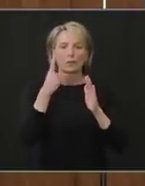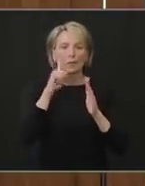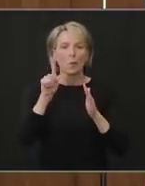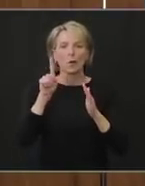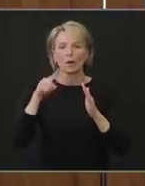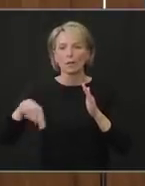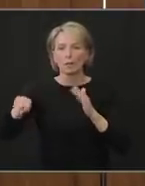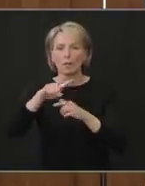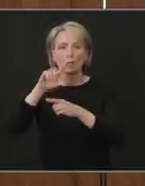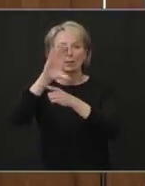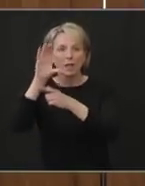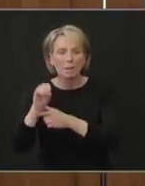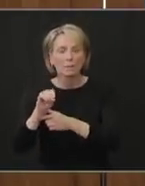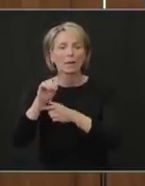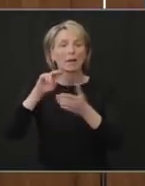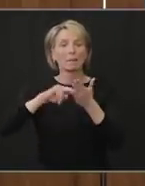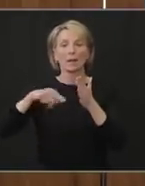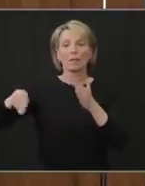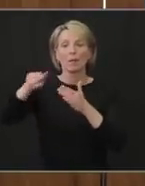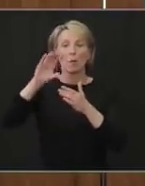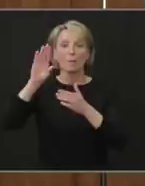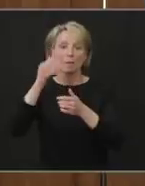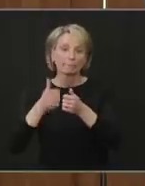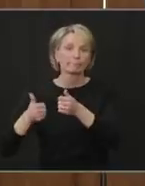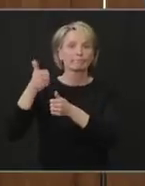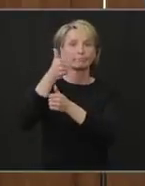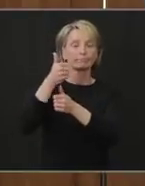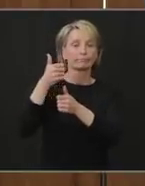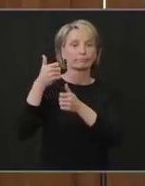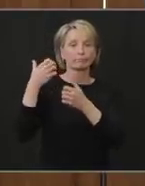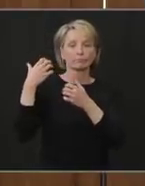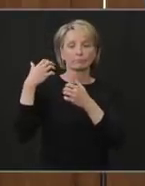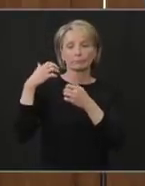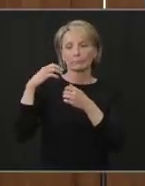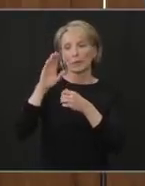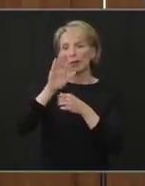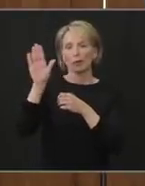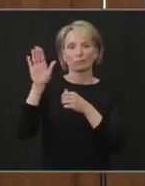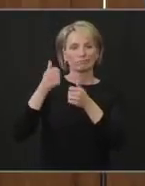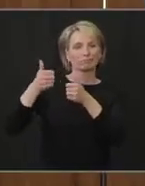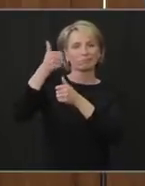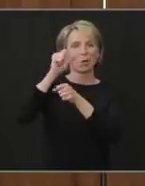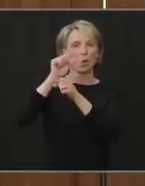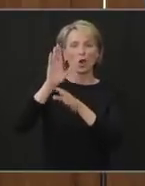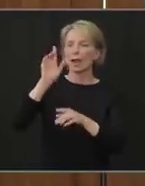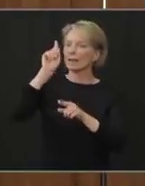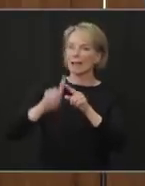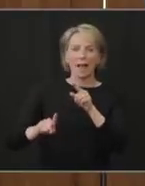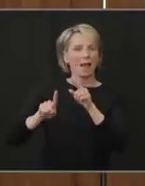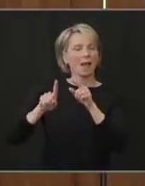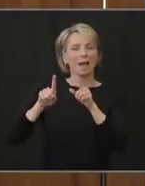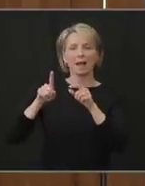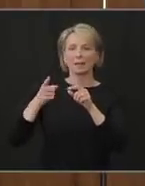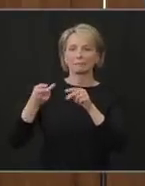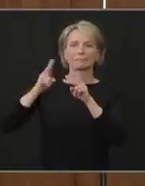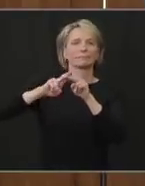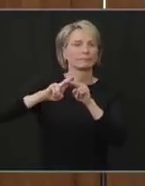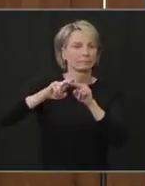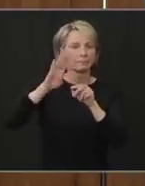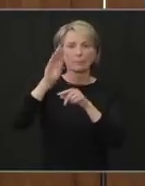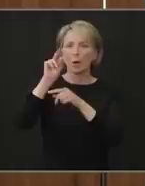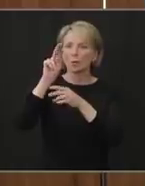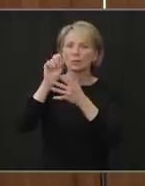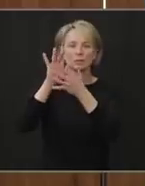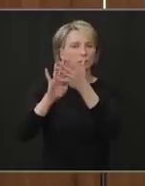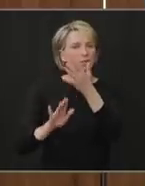and executive bonuses, that we felt was a bad idea to allow them to do. But more